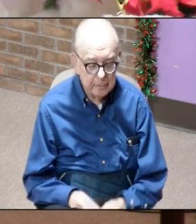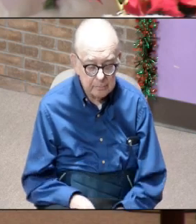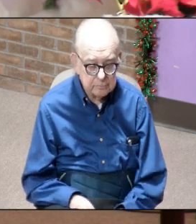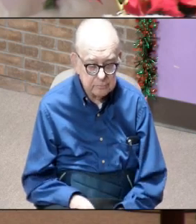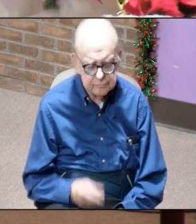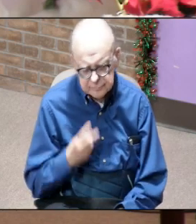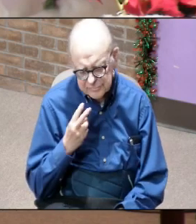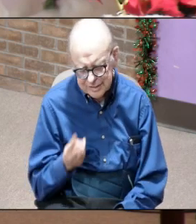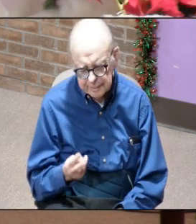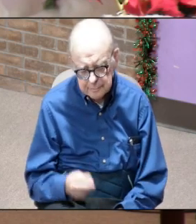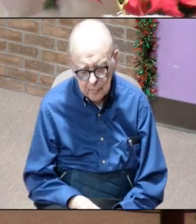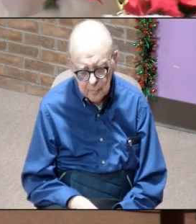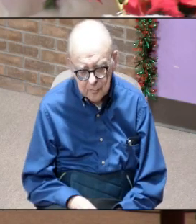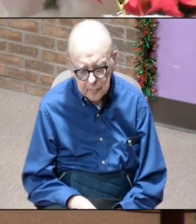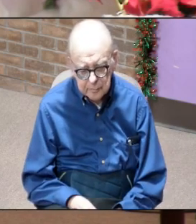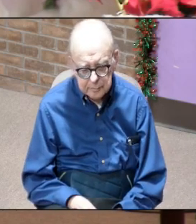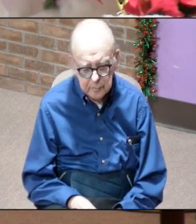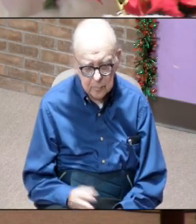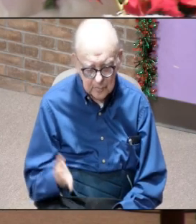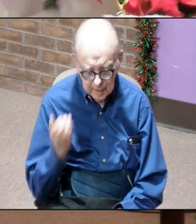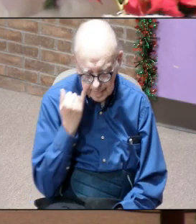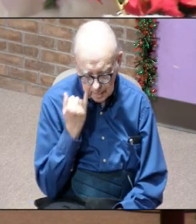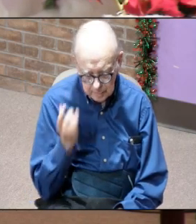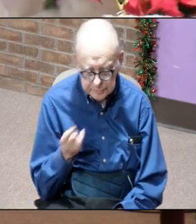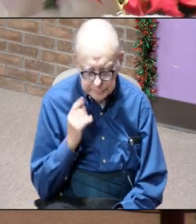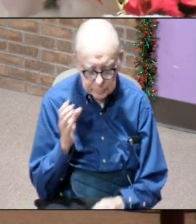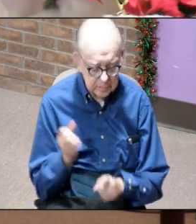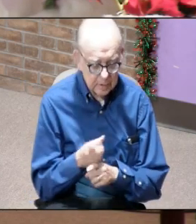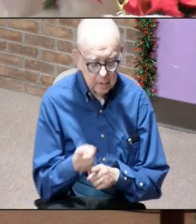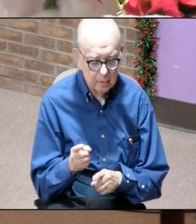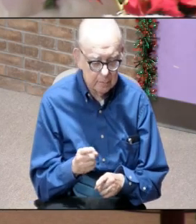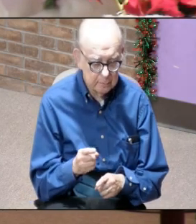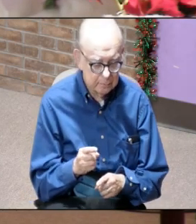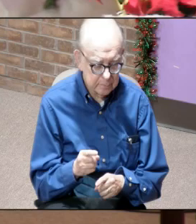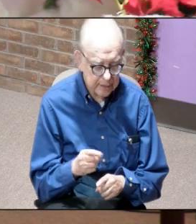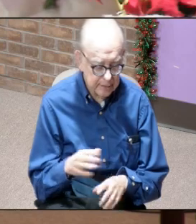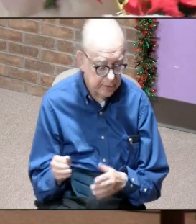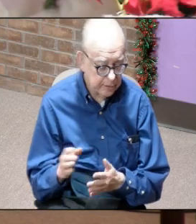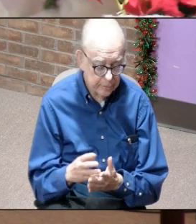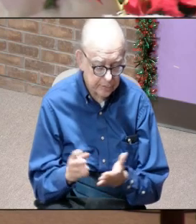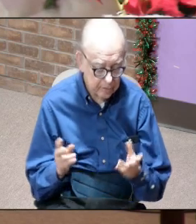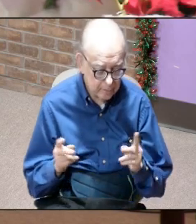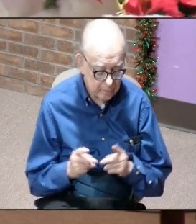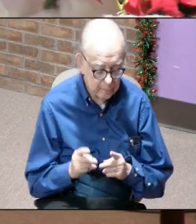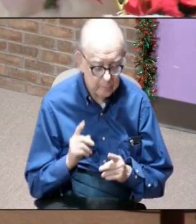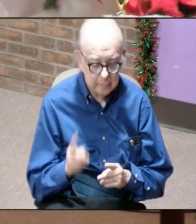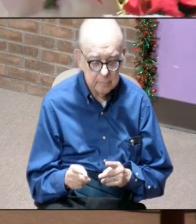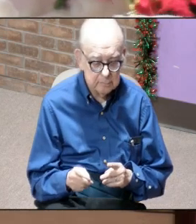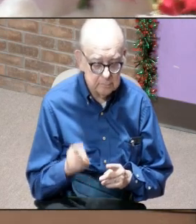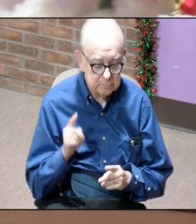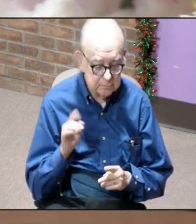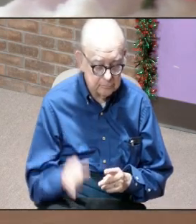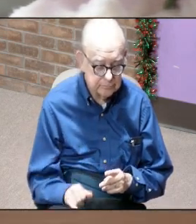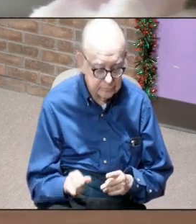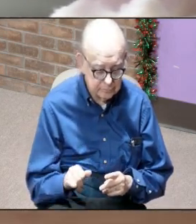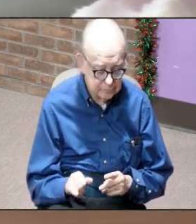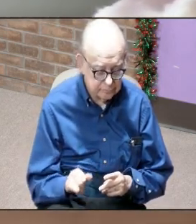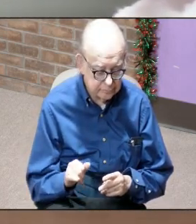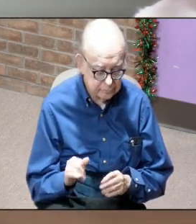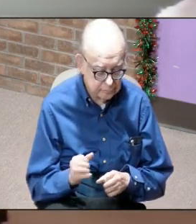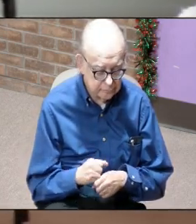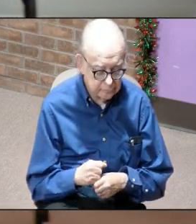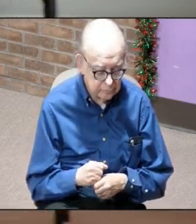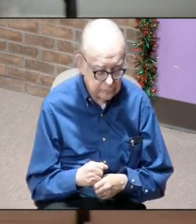See, if I just capture you and take you somewhere, you could still cause